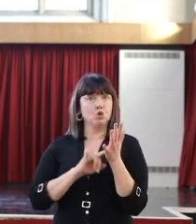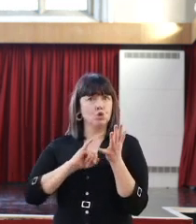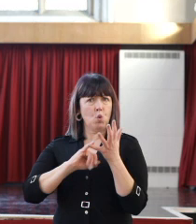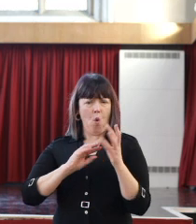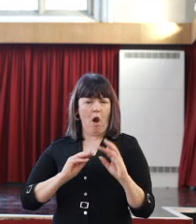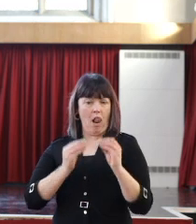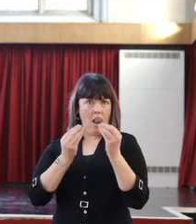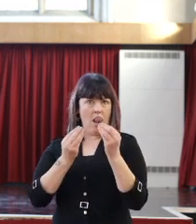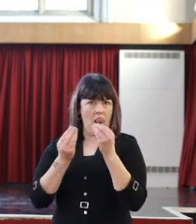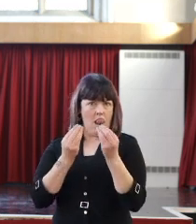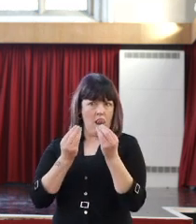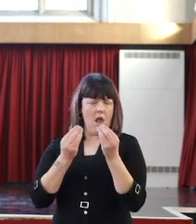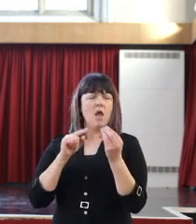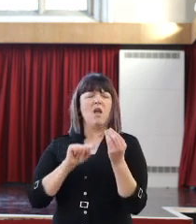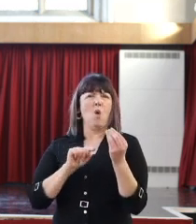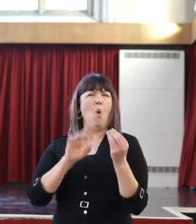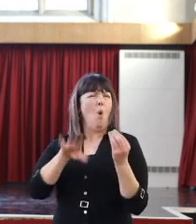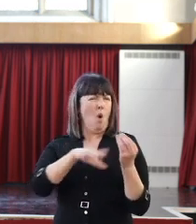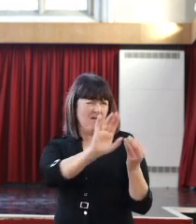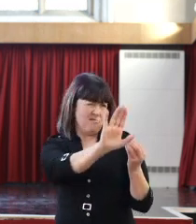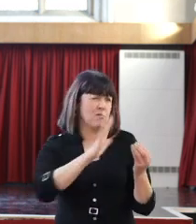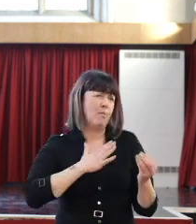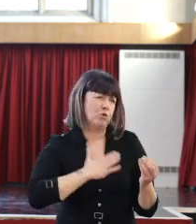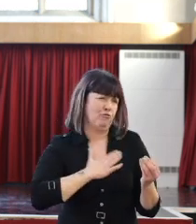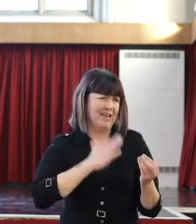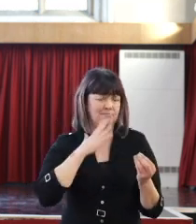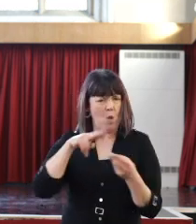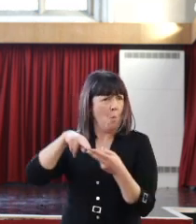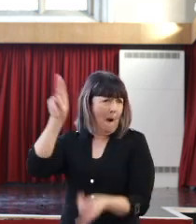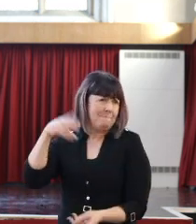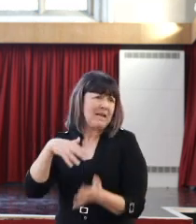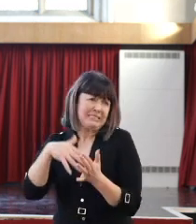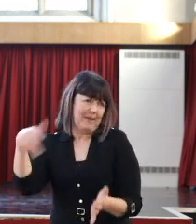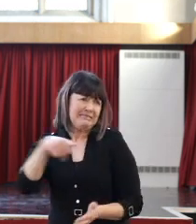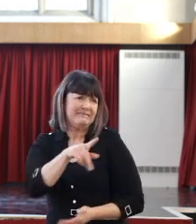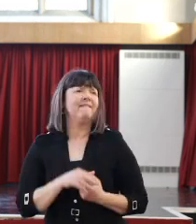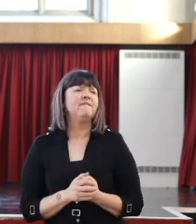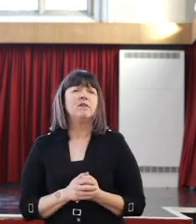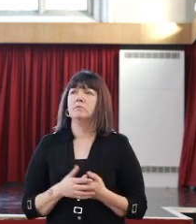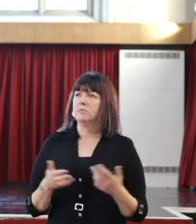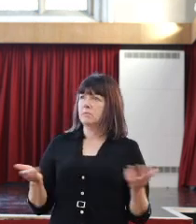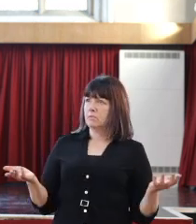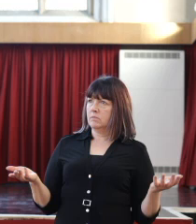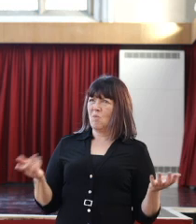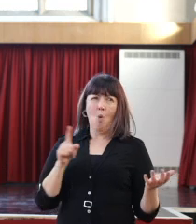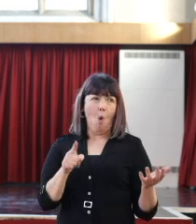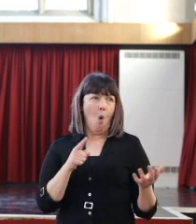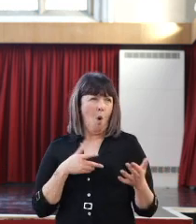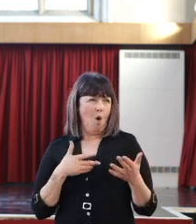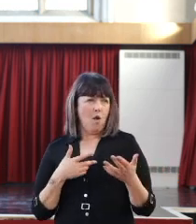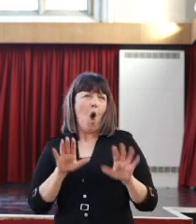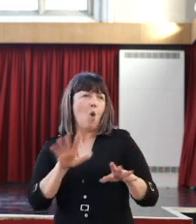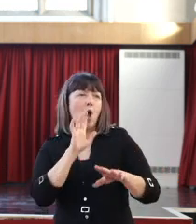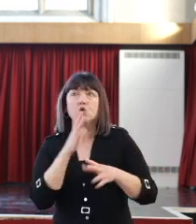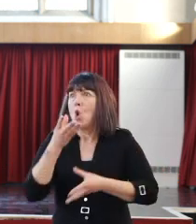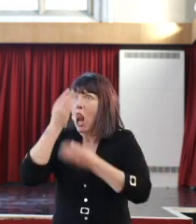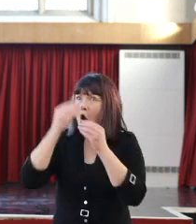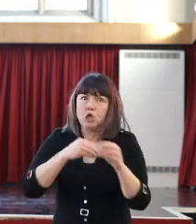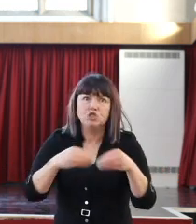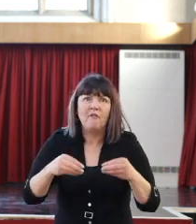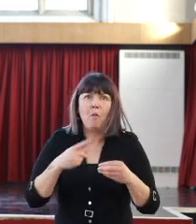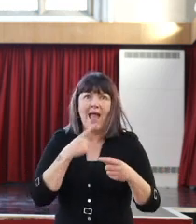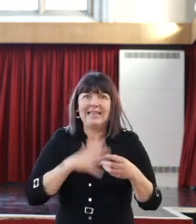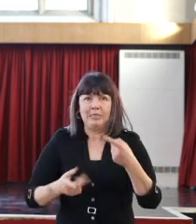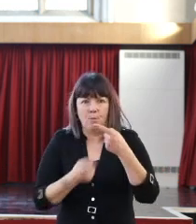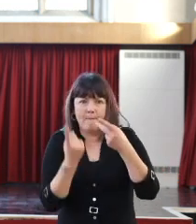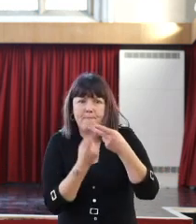big wallet, or you gatekeep the information, which means they can't actually learn the software, we're missing out on all of the incredible